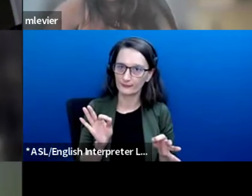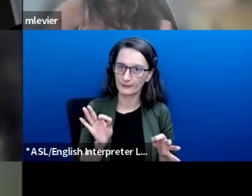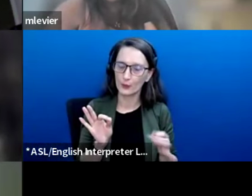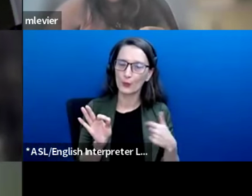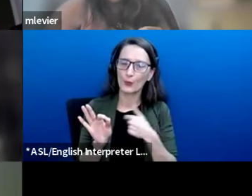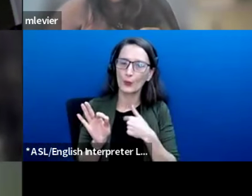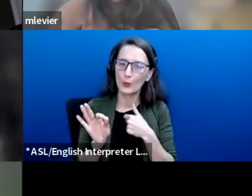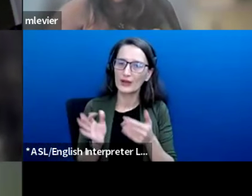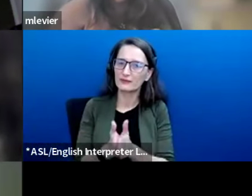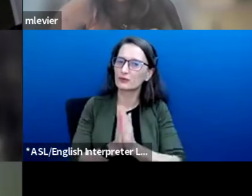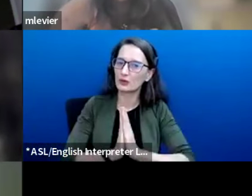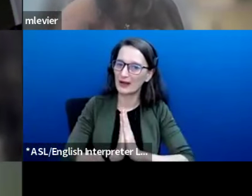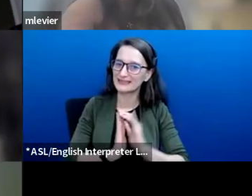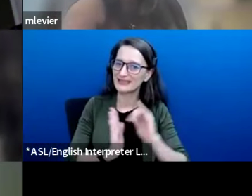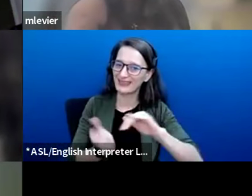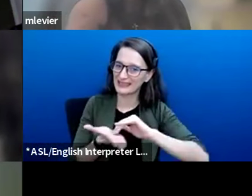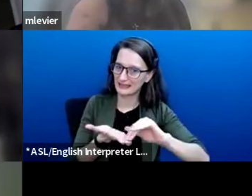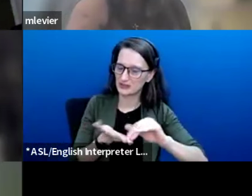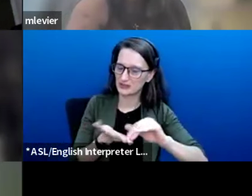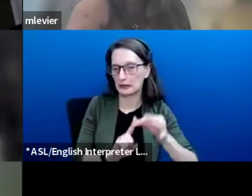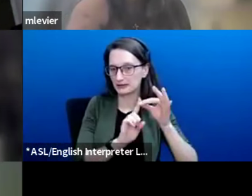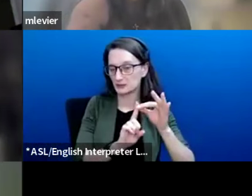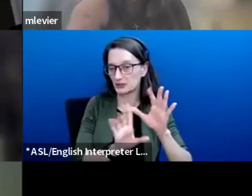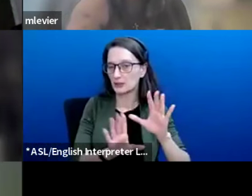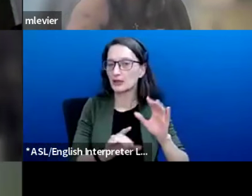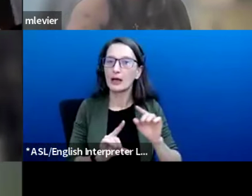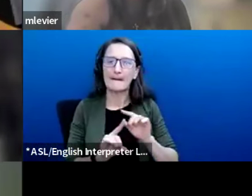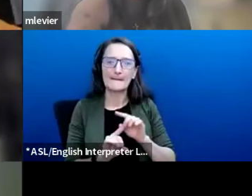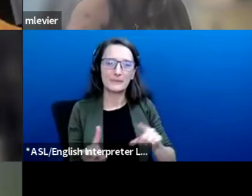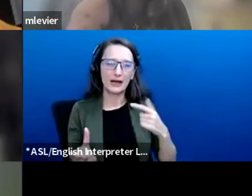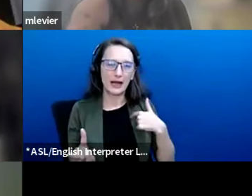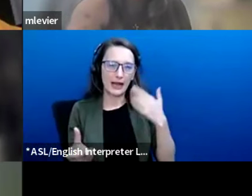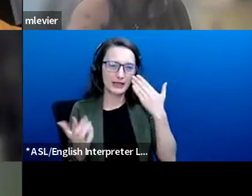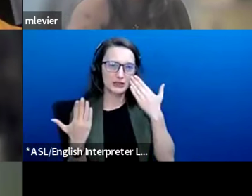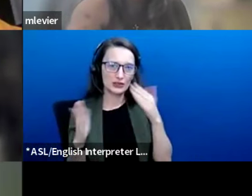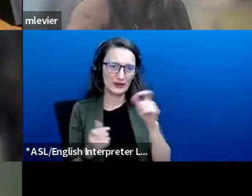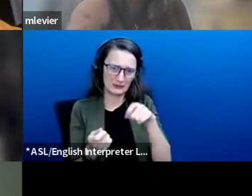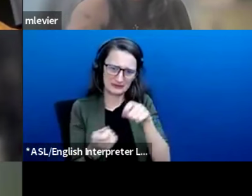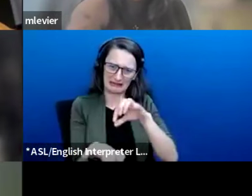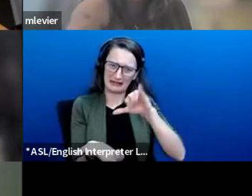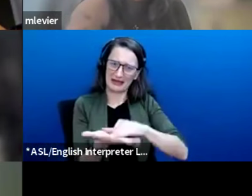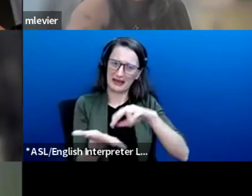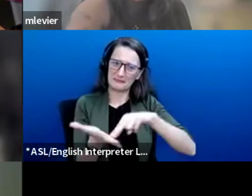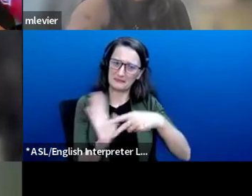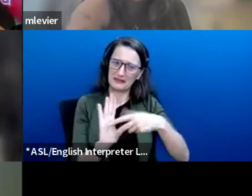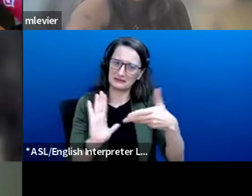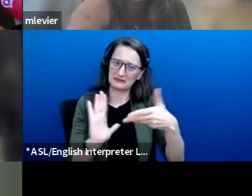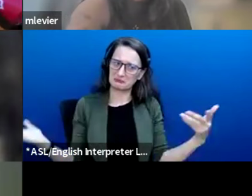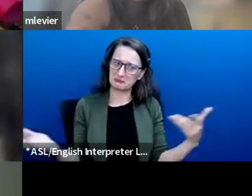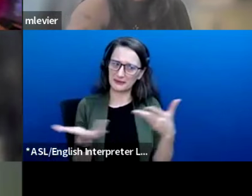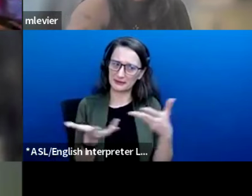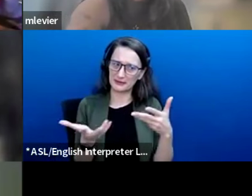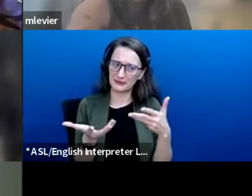requested the exemption, but I don't know exactly what that means. So if